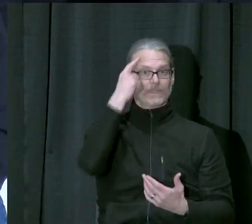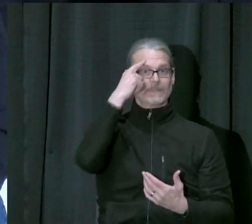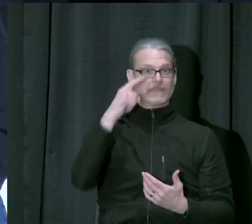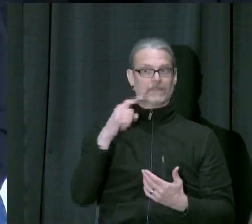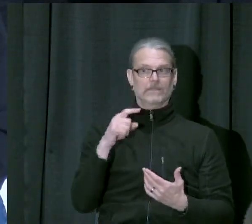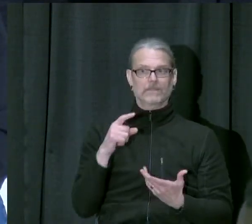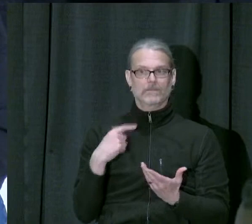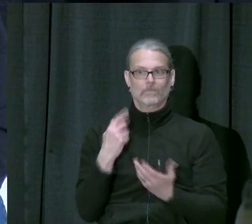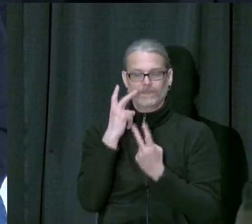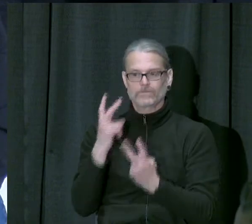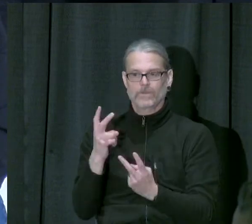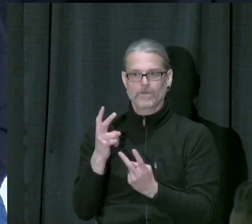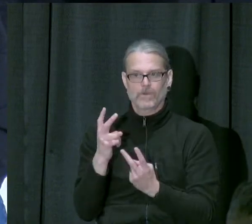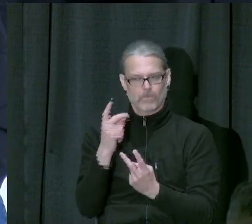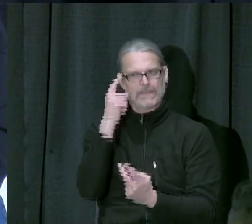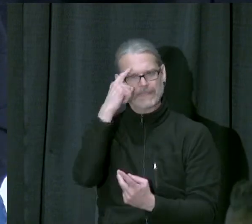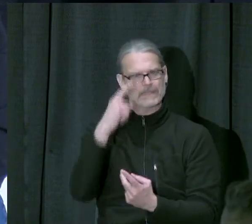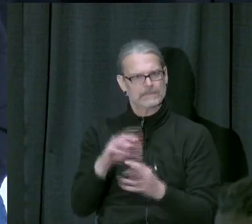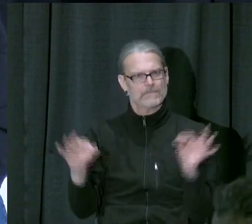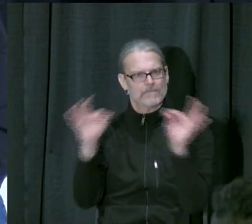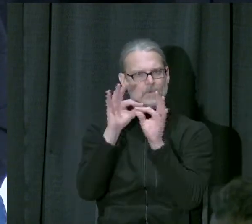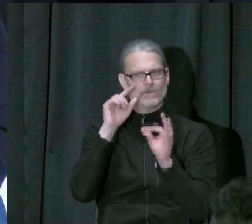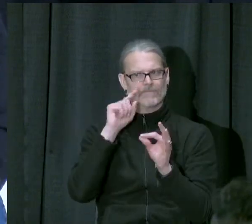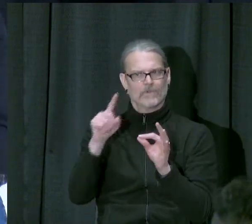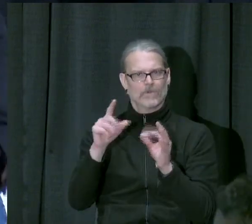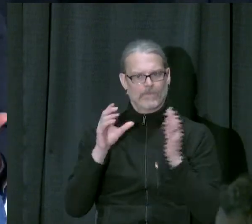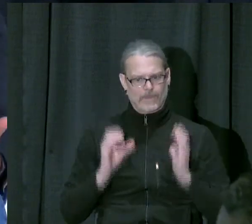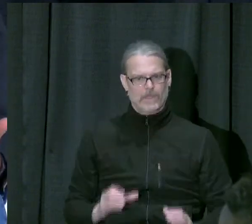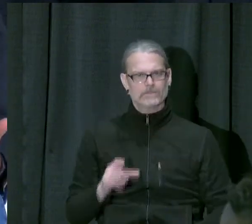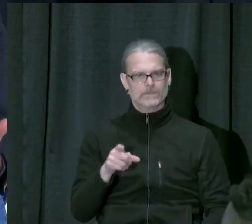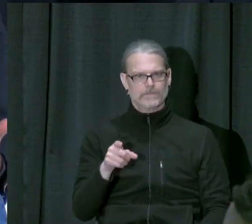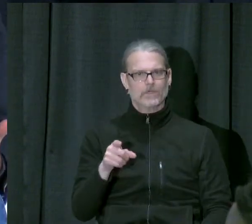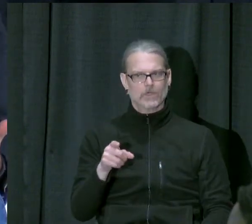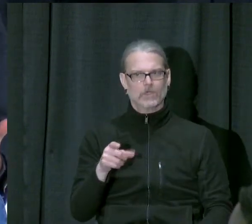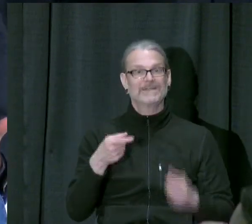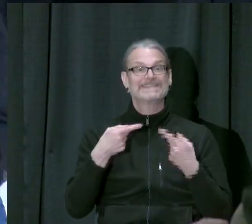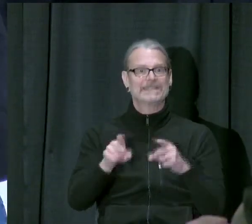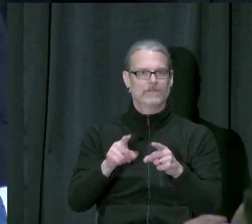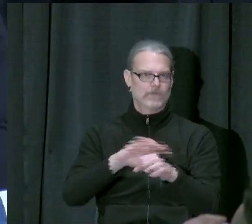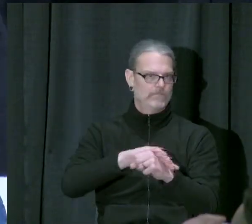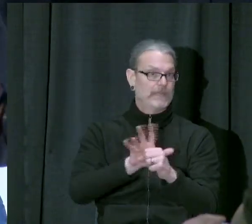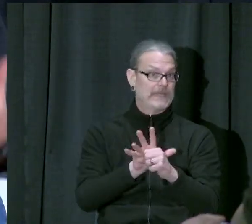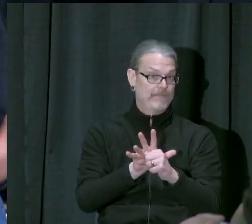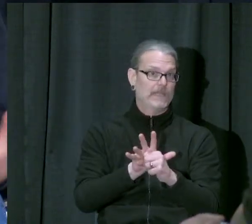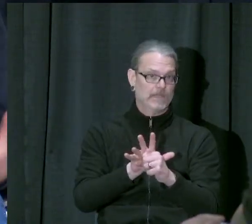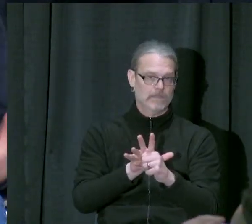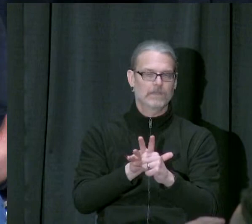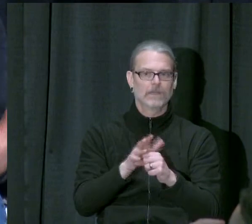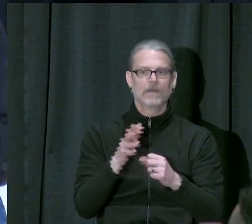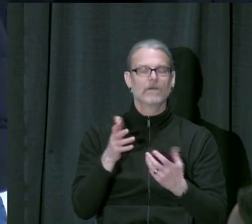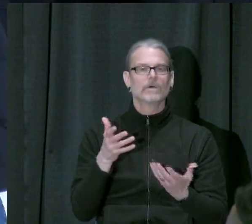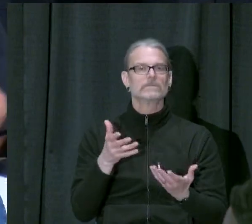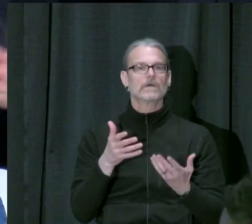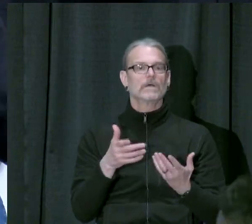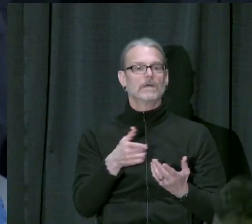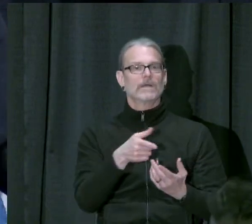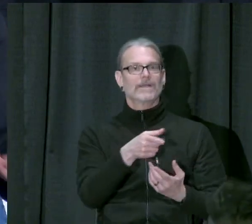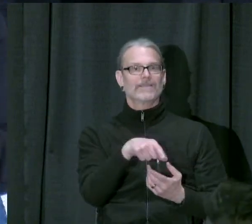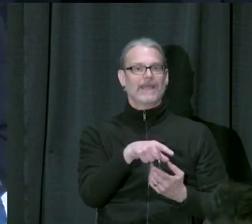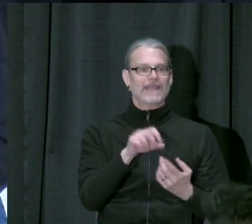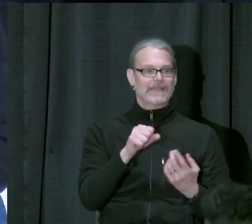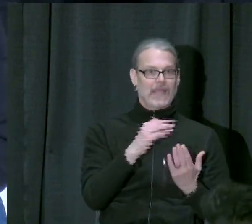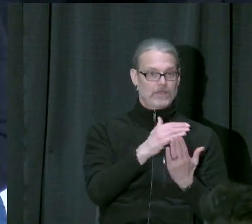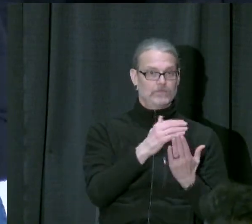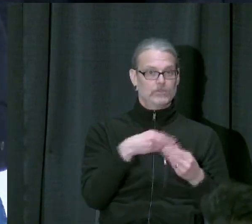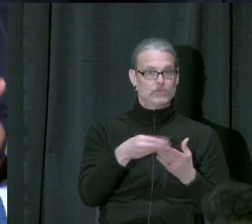we saw that was very important for our customer during the peak of the COVID pandemic was giving them the possibility to send their shopping